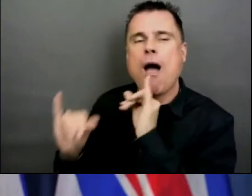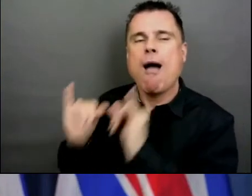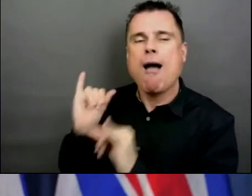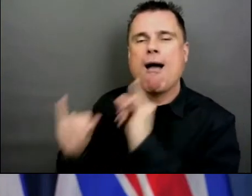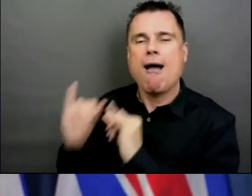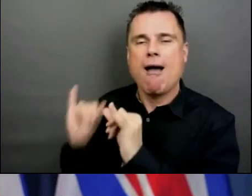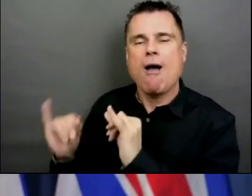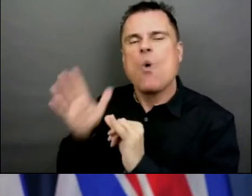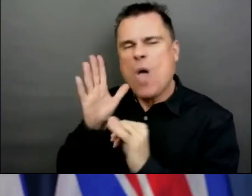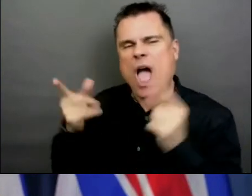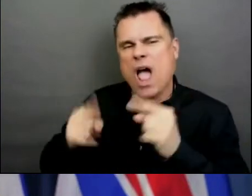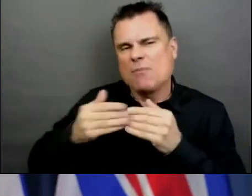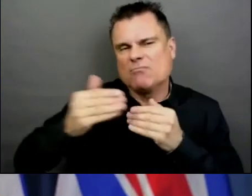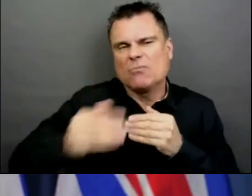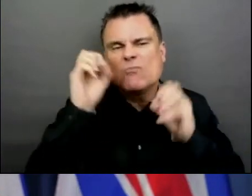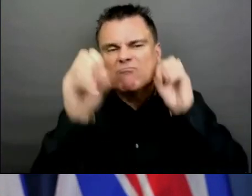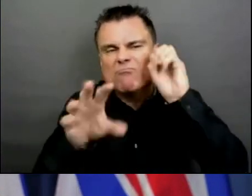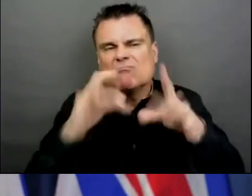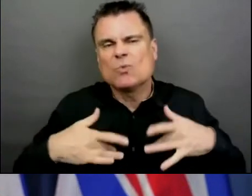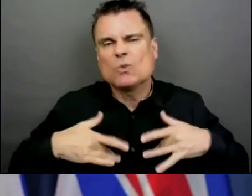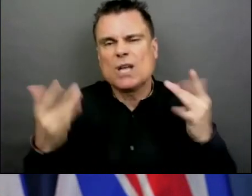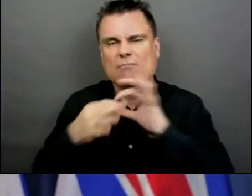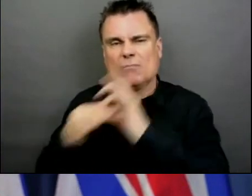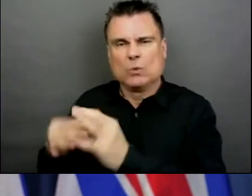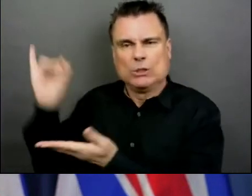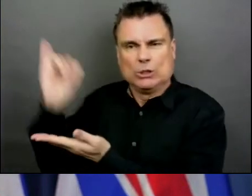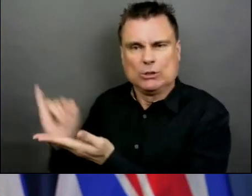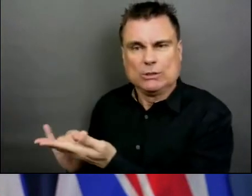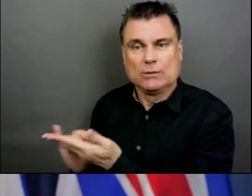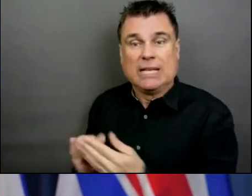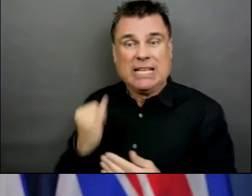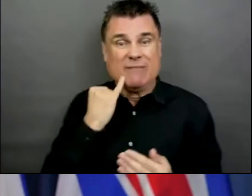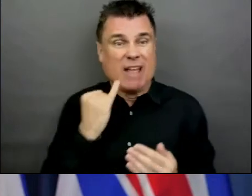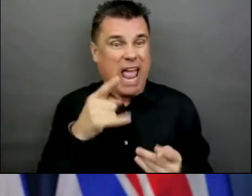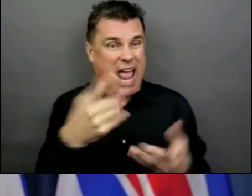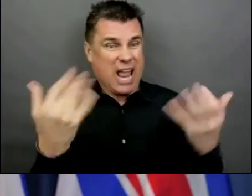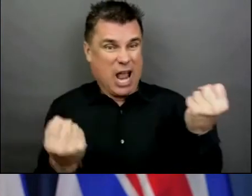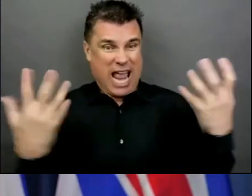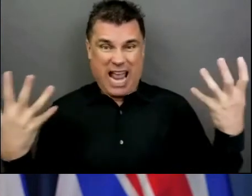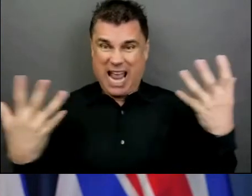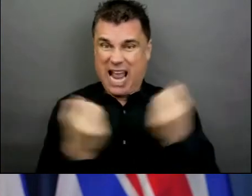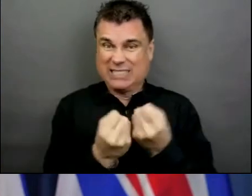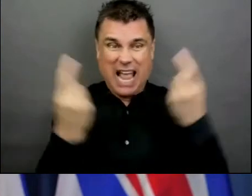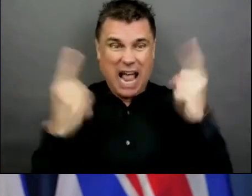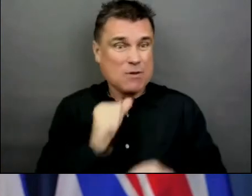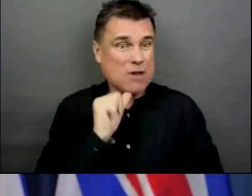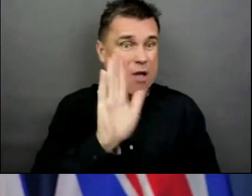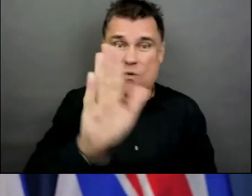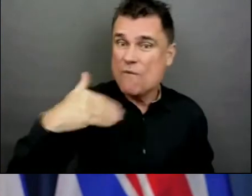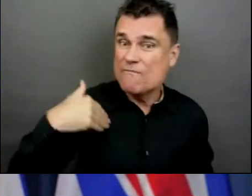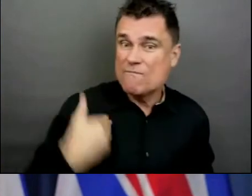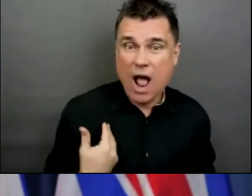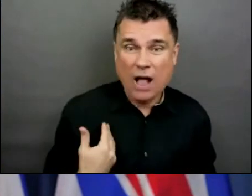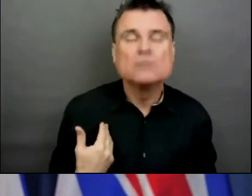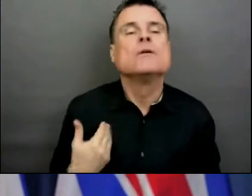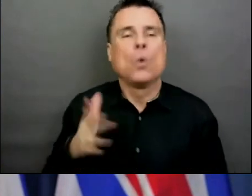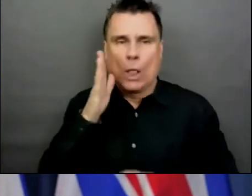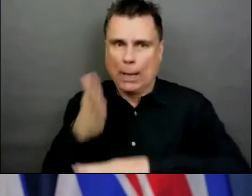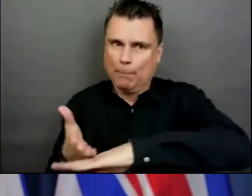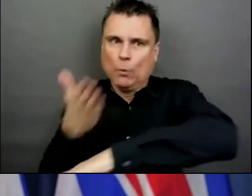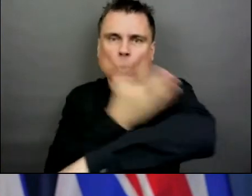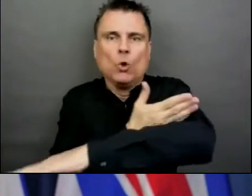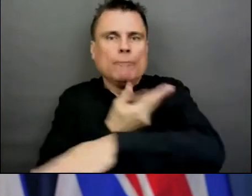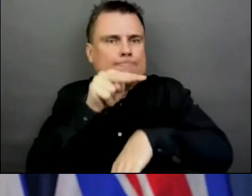care coverage will mean significantly improved care and recovery benefits regardless of fault. We're making affordability and caring for people a